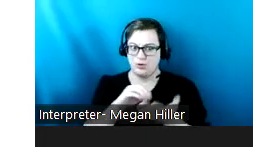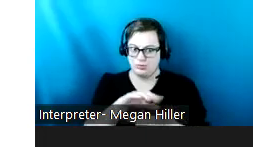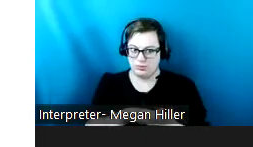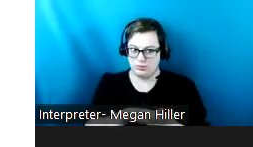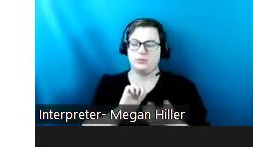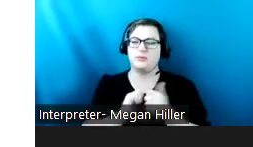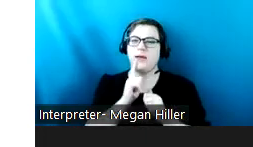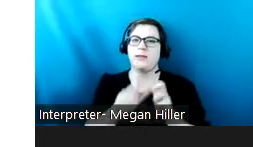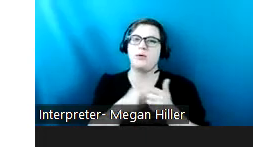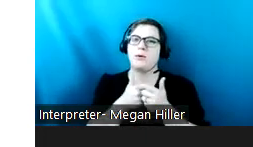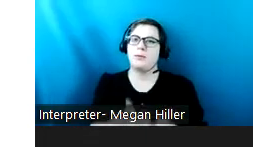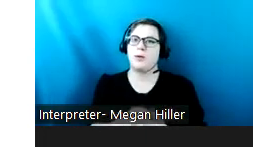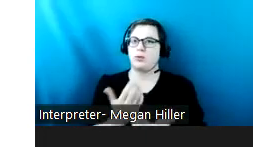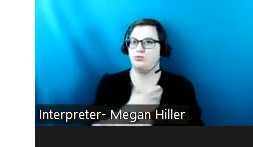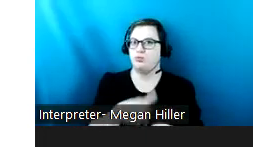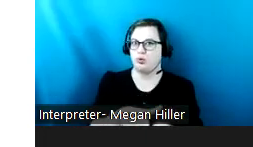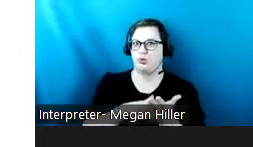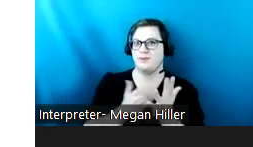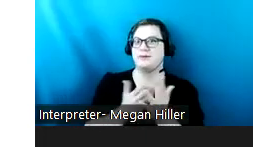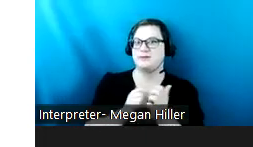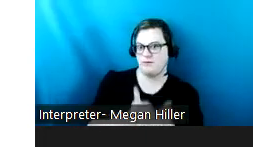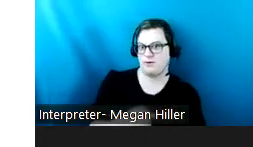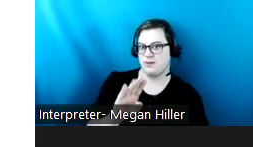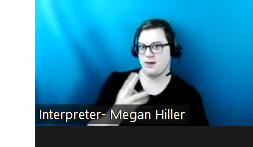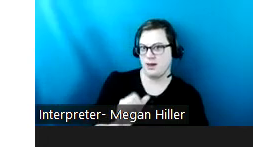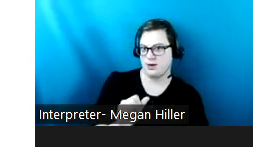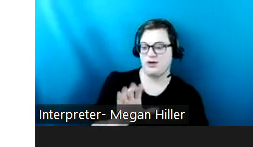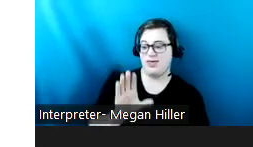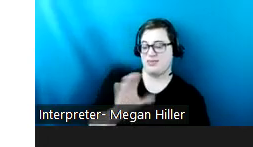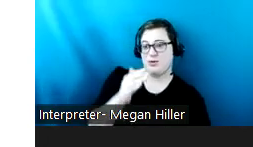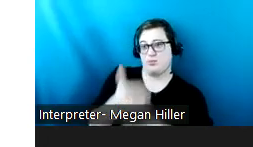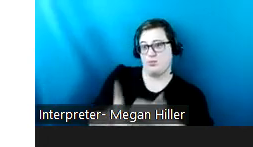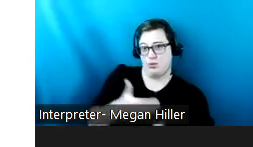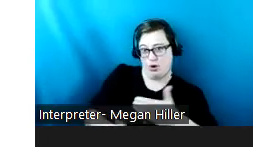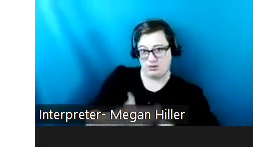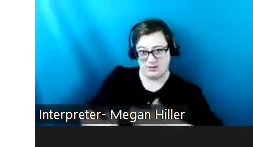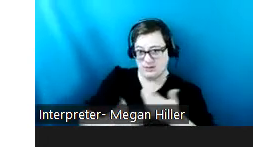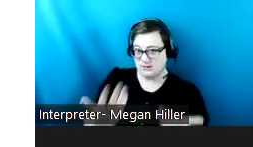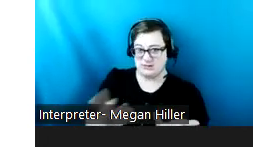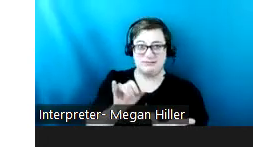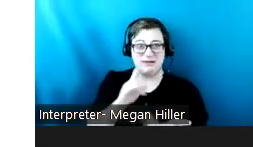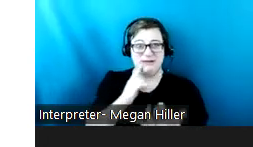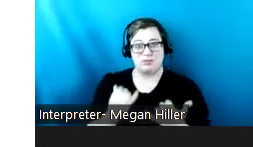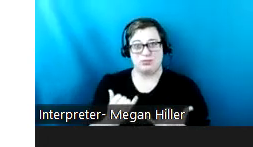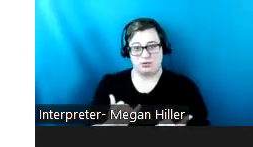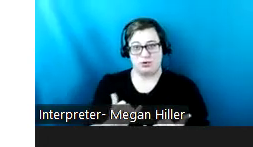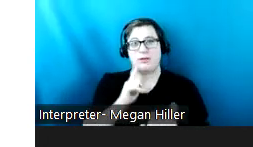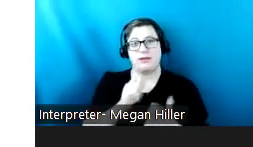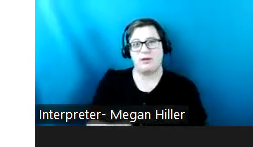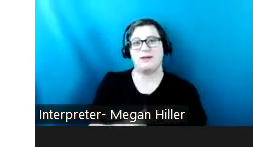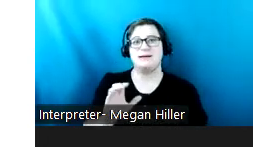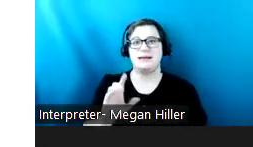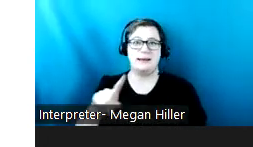new requirements through the BHA, what is the process for if you're currently under CDPHE and you're